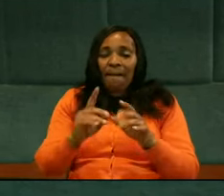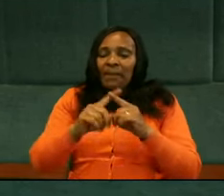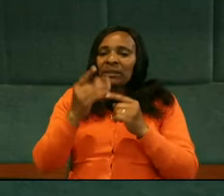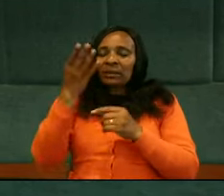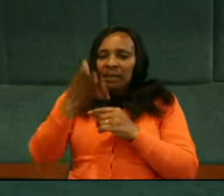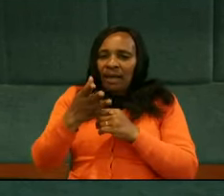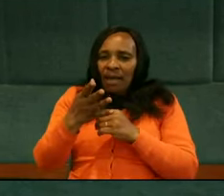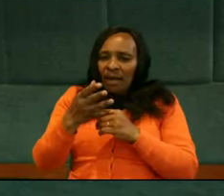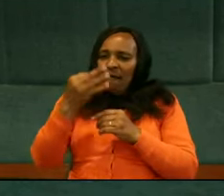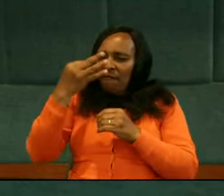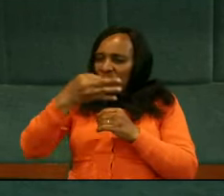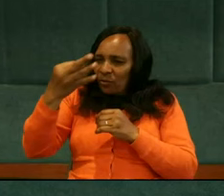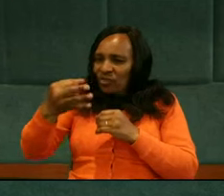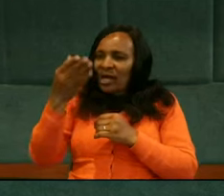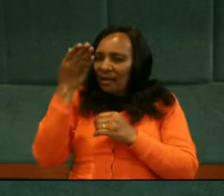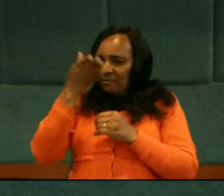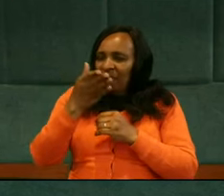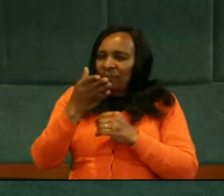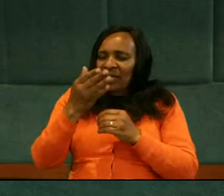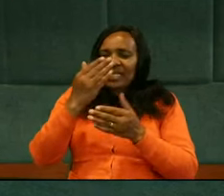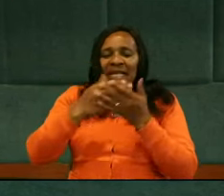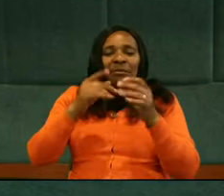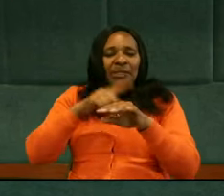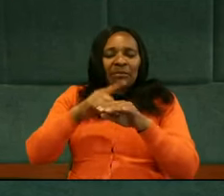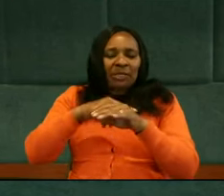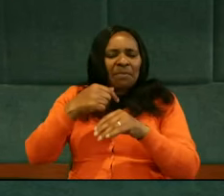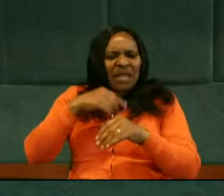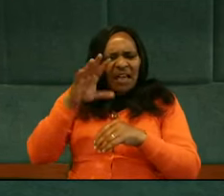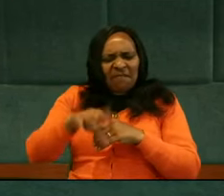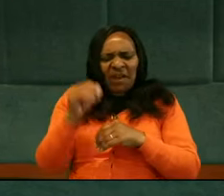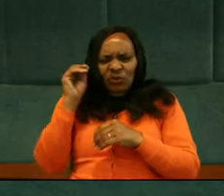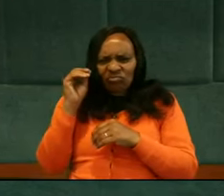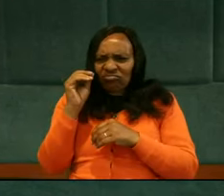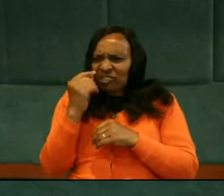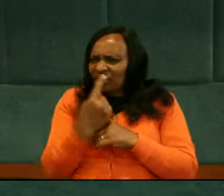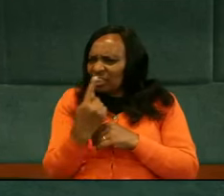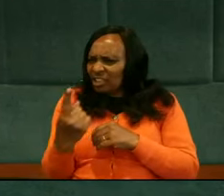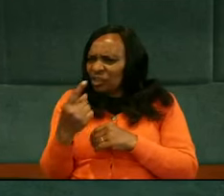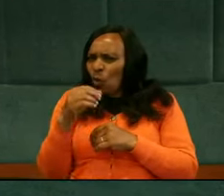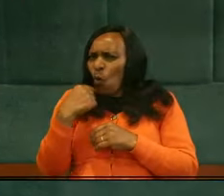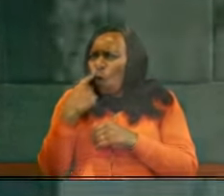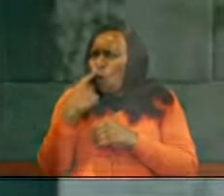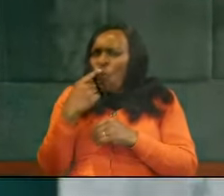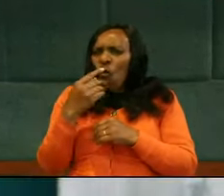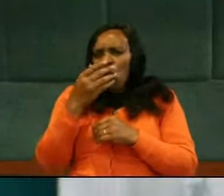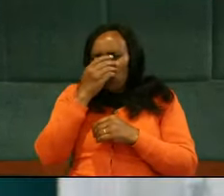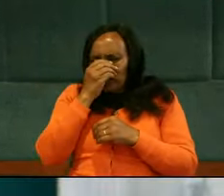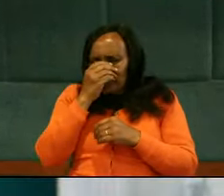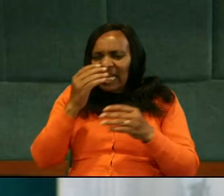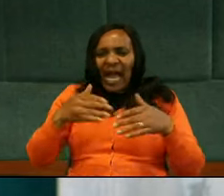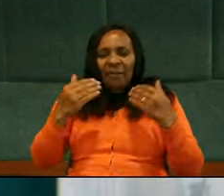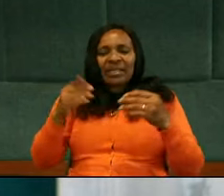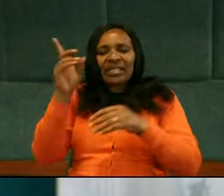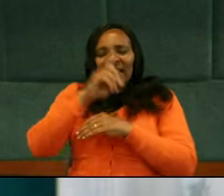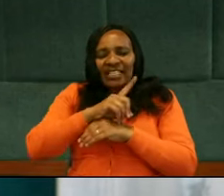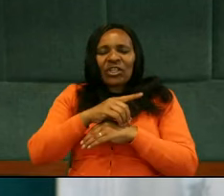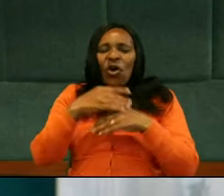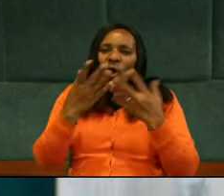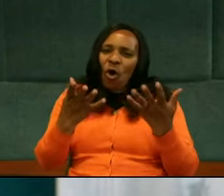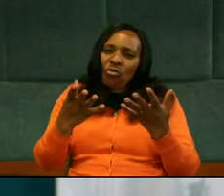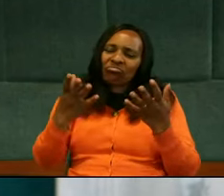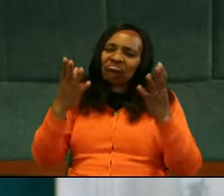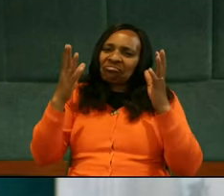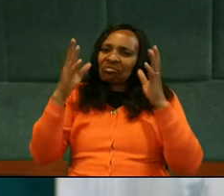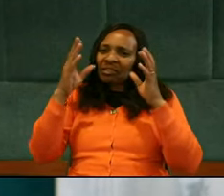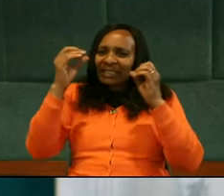And some time back, I found this quote that everyone wishes for sunny days, for happy days, for the rainbow, but